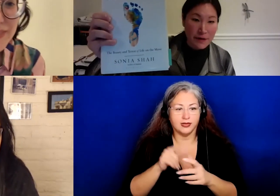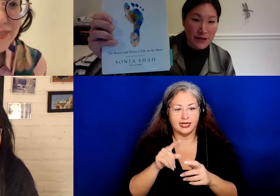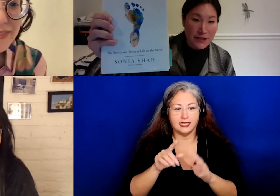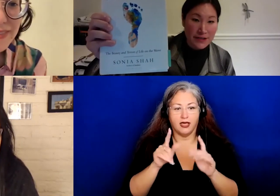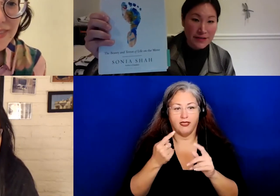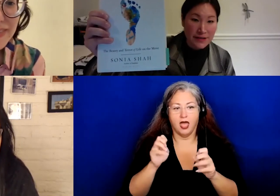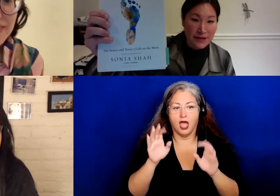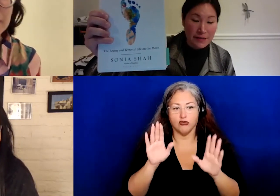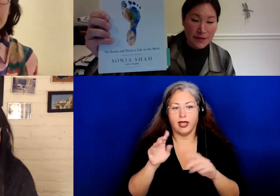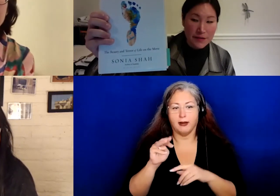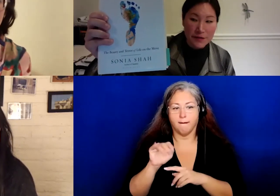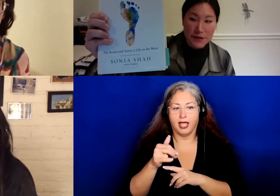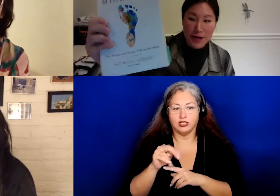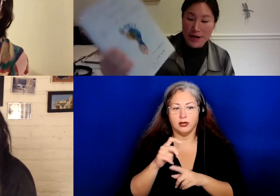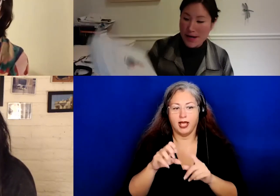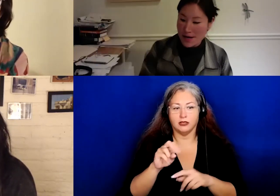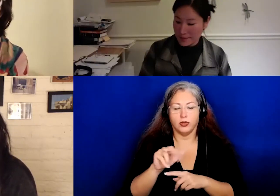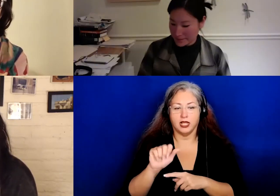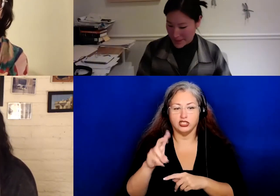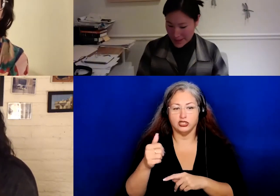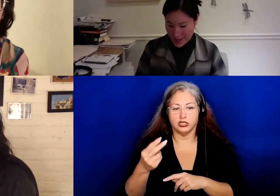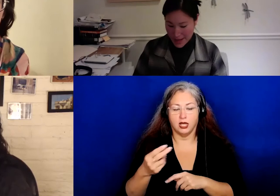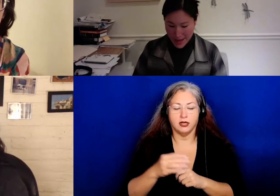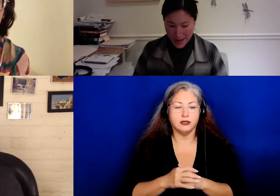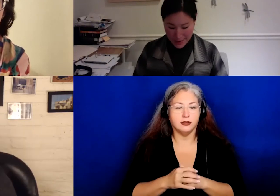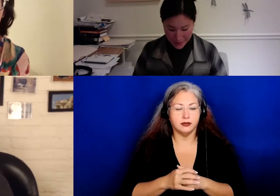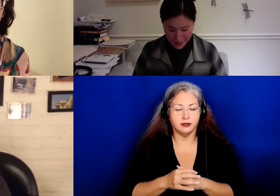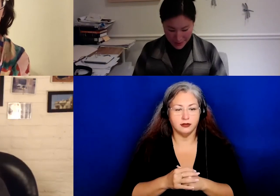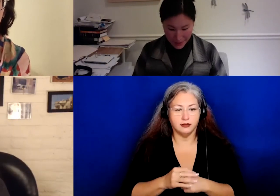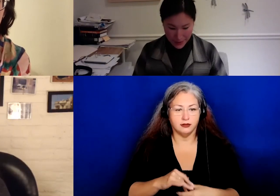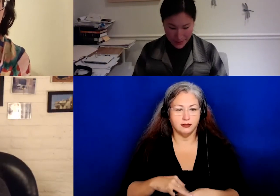Great Migration by Sonia Shah.